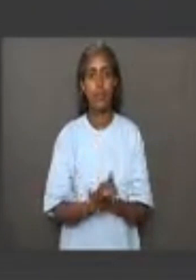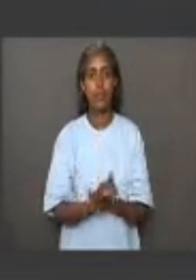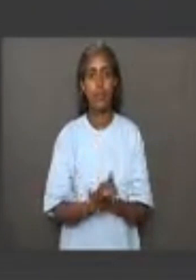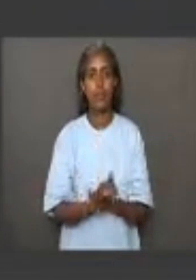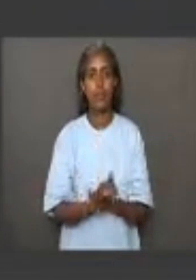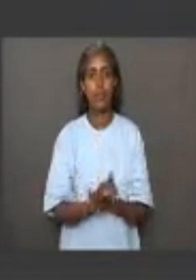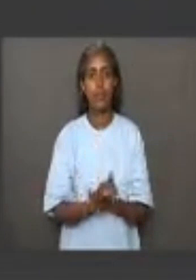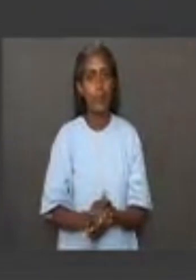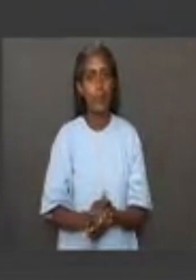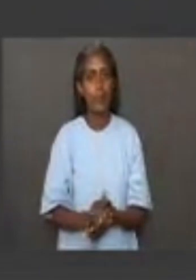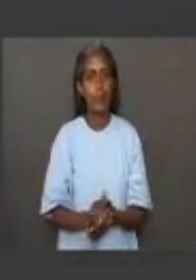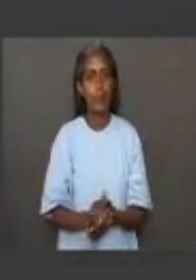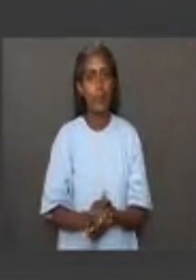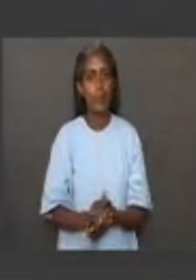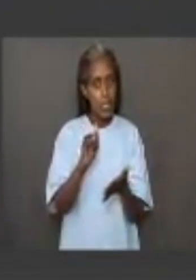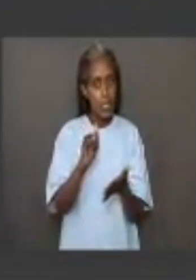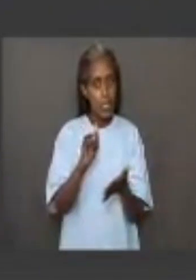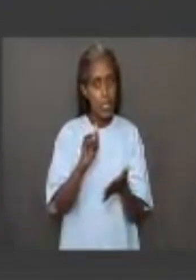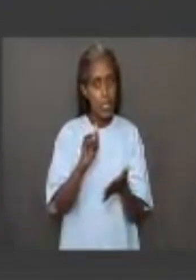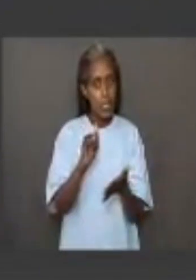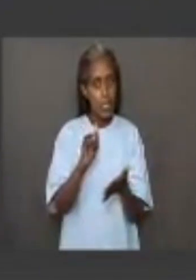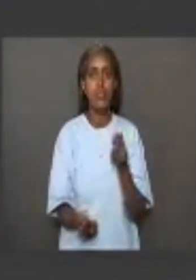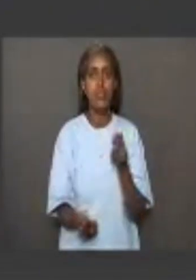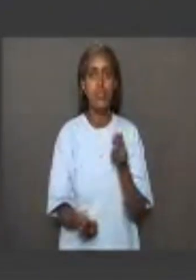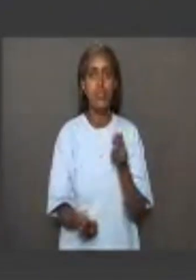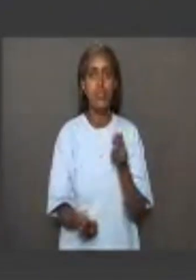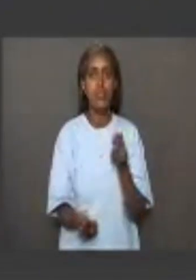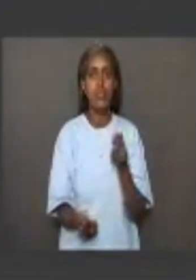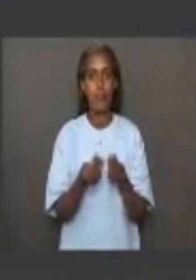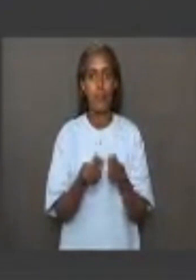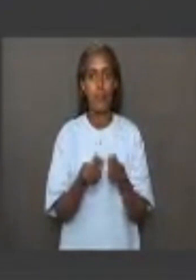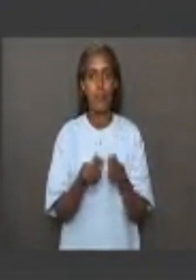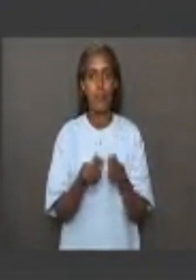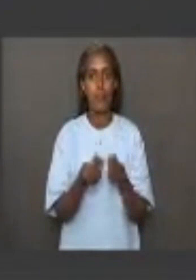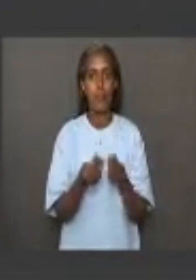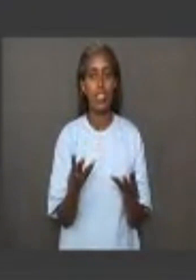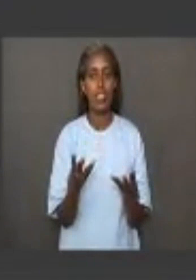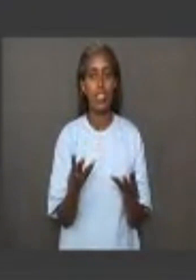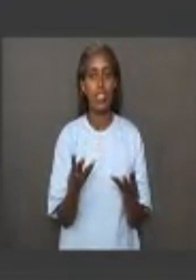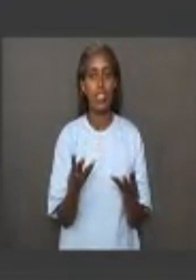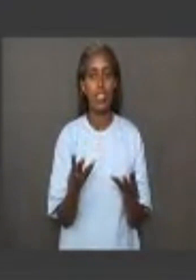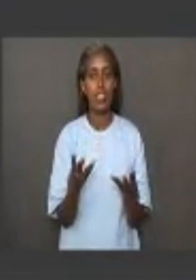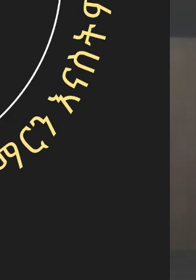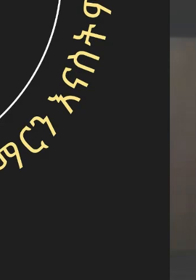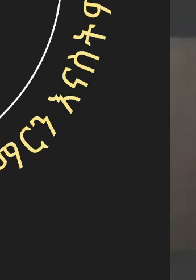That is the mass of a dust particle.